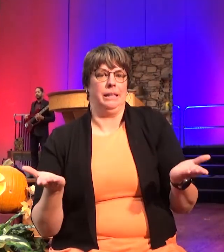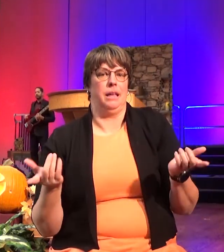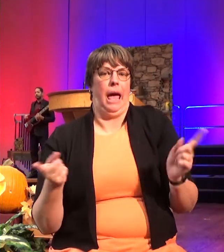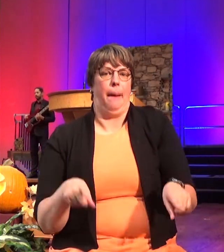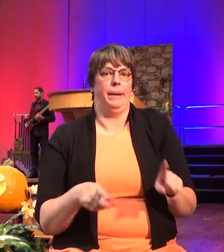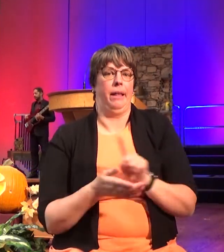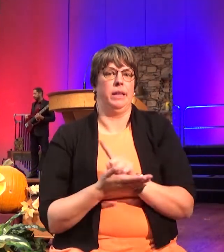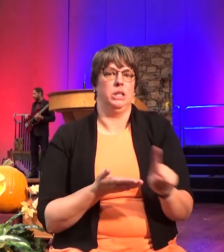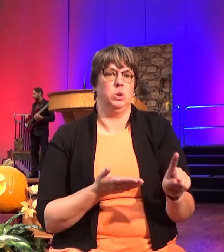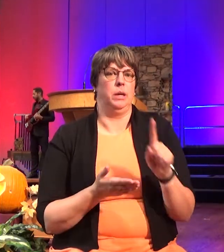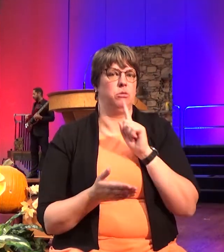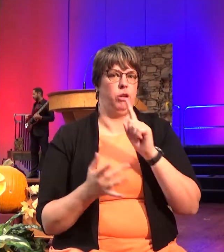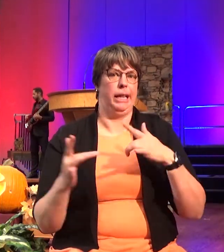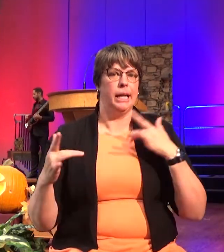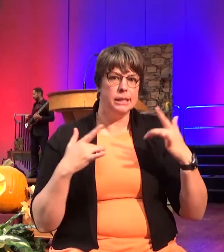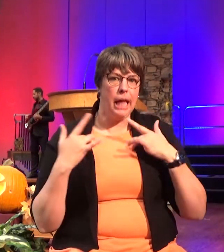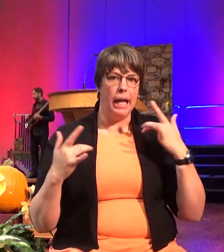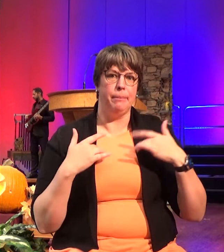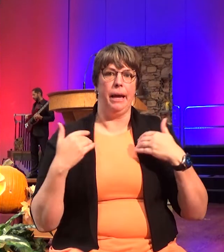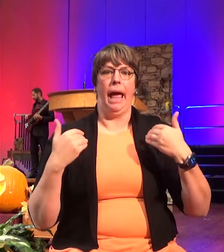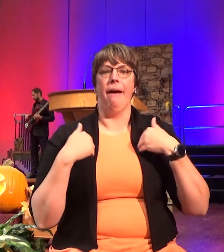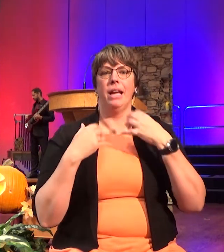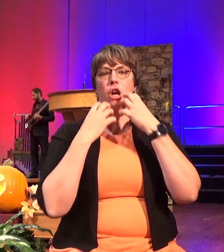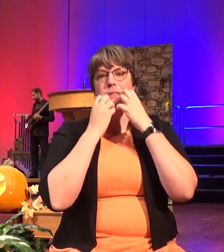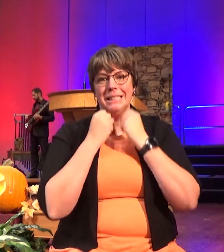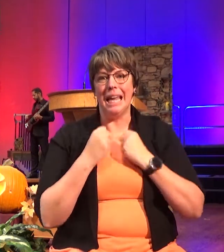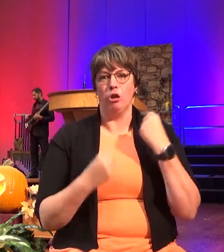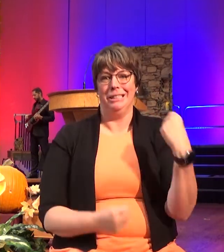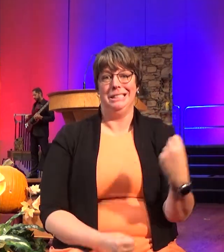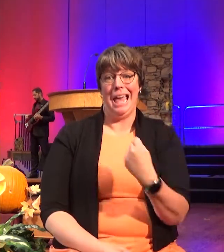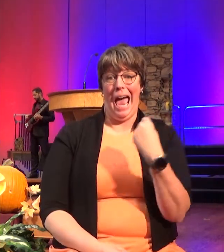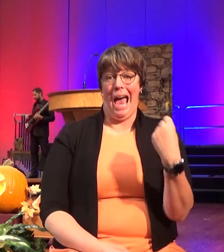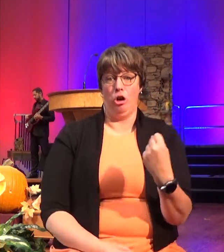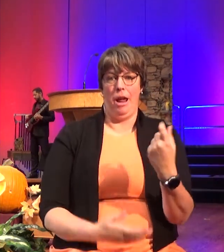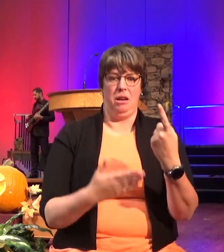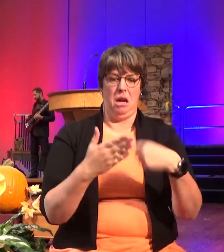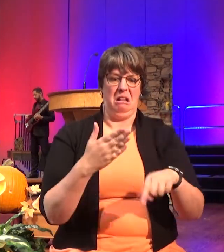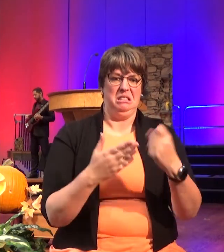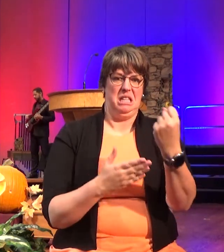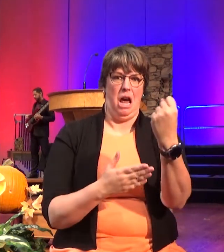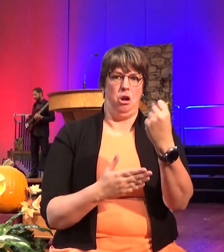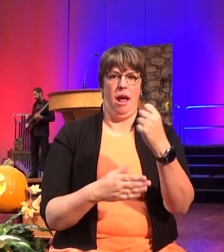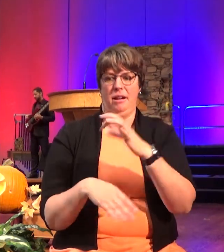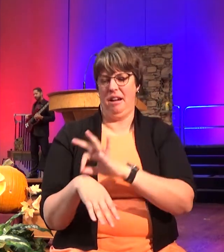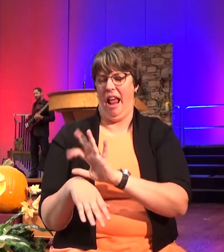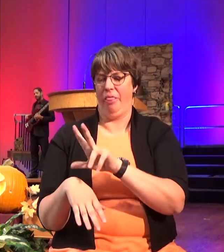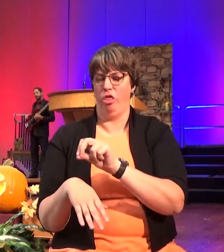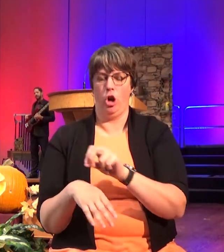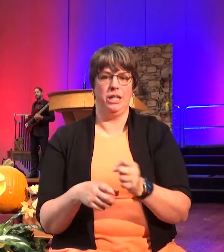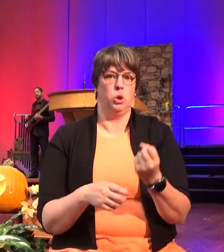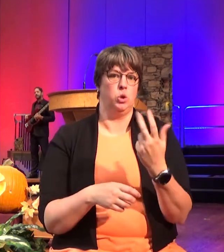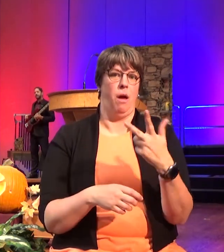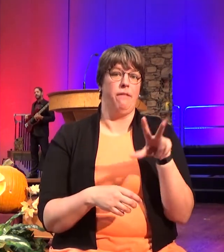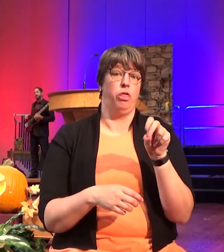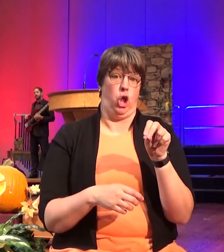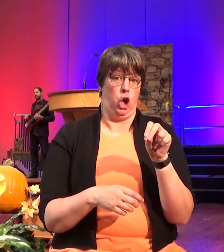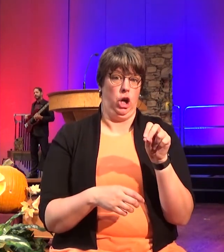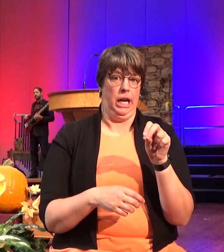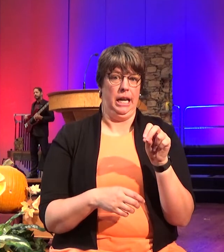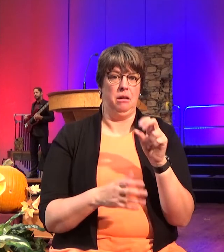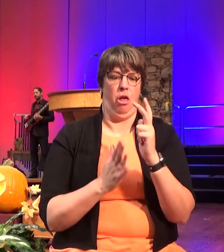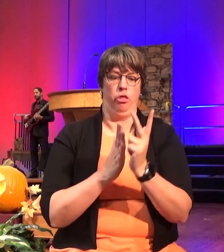very excited to be having our Sacred Saturday next Saturday from 9:30 to 12:30 over in the Vote. If you want to come and have